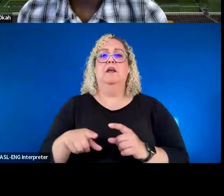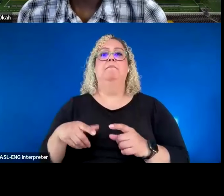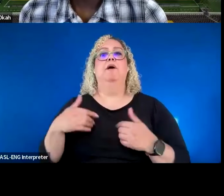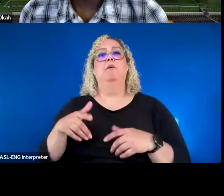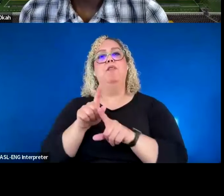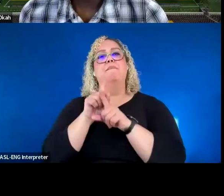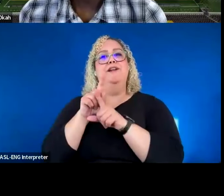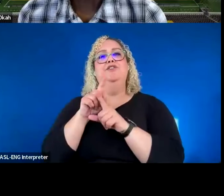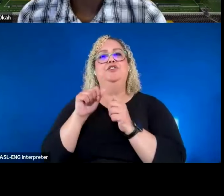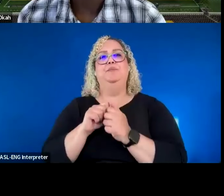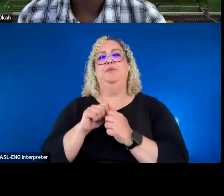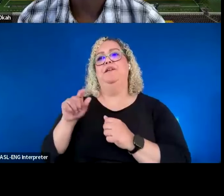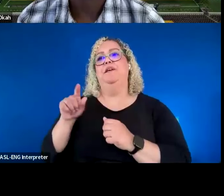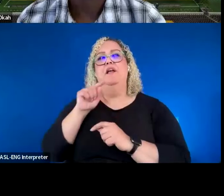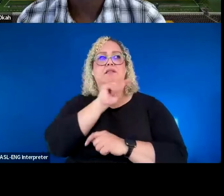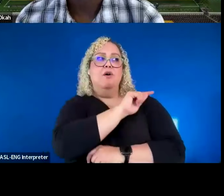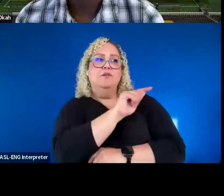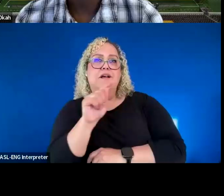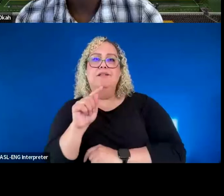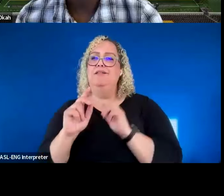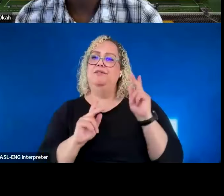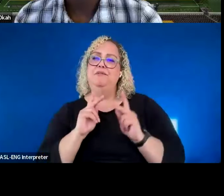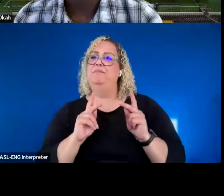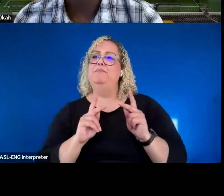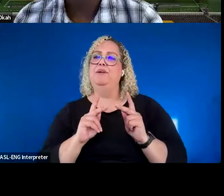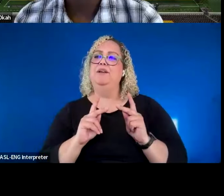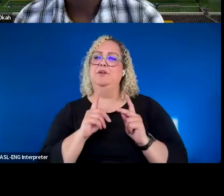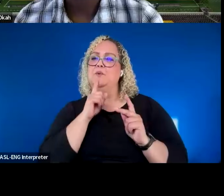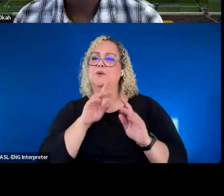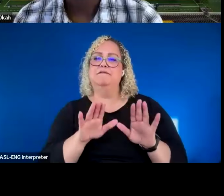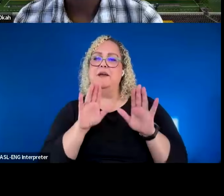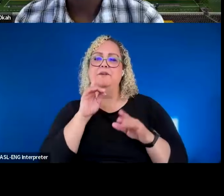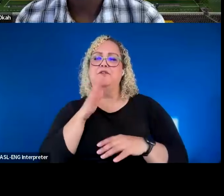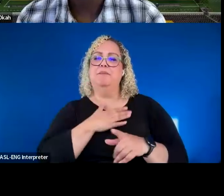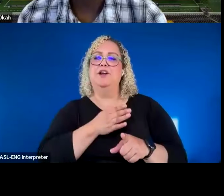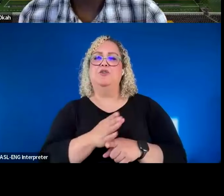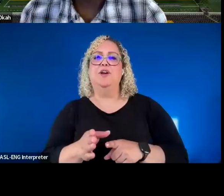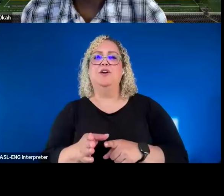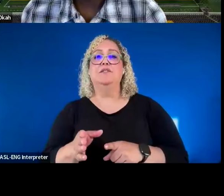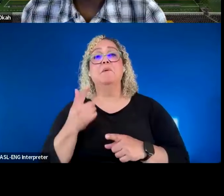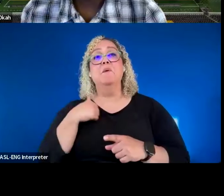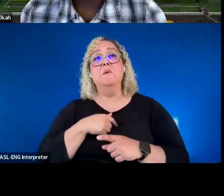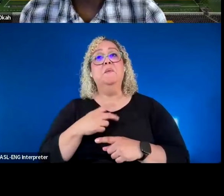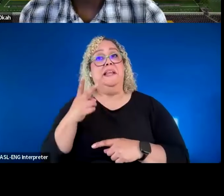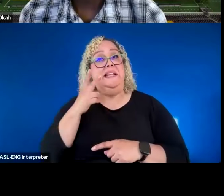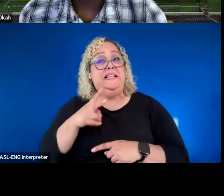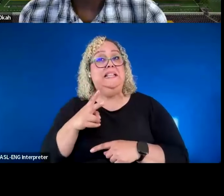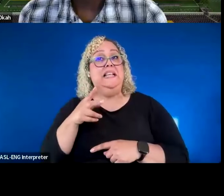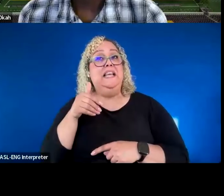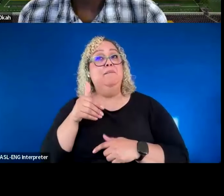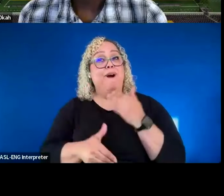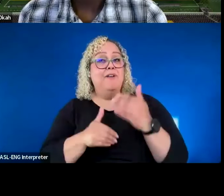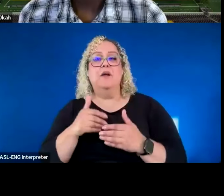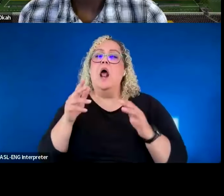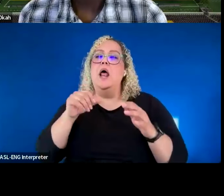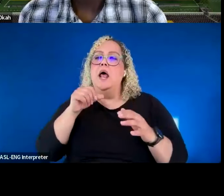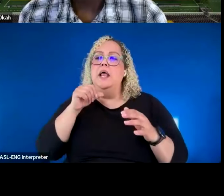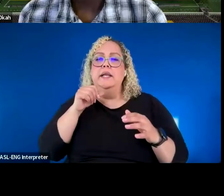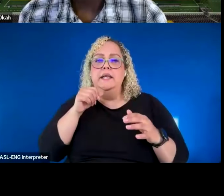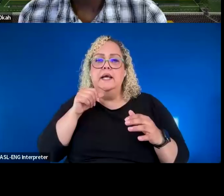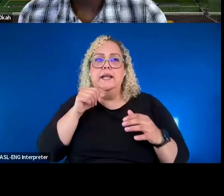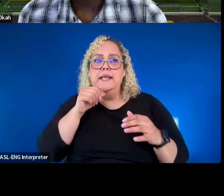for me over my career. But we really do see an arc of progress. We're not there yet, but there is progress. That's my two cents, and